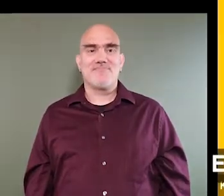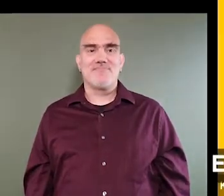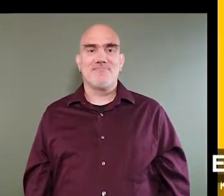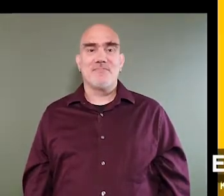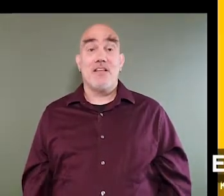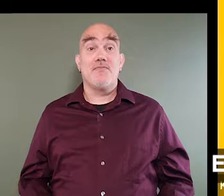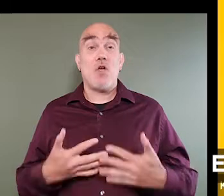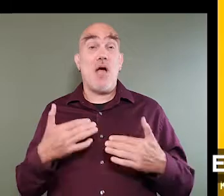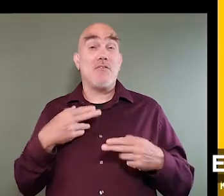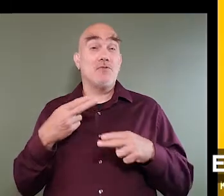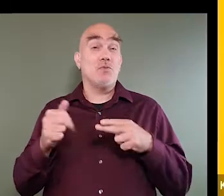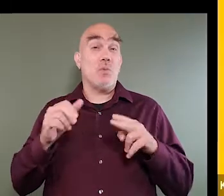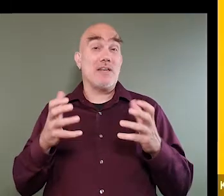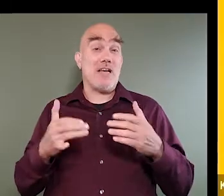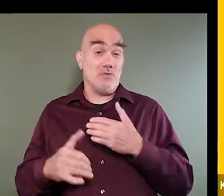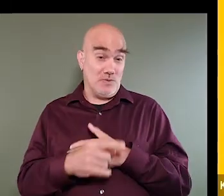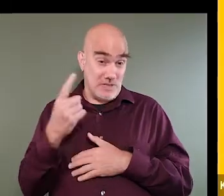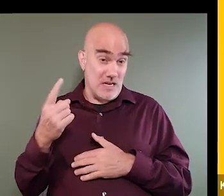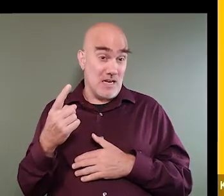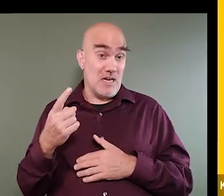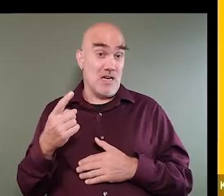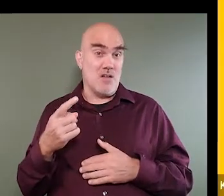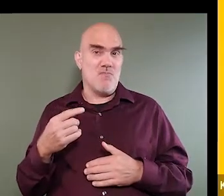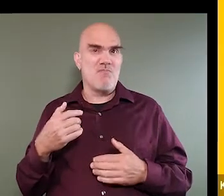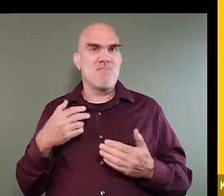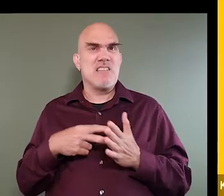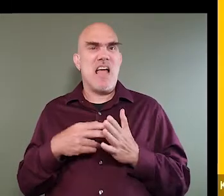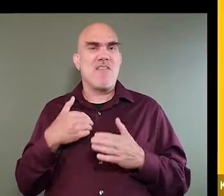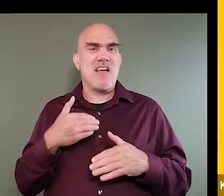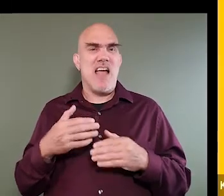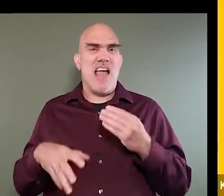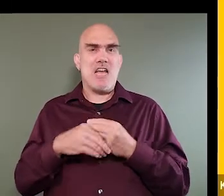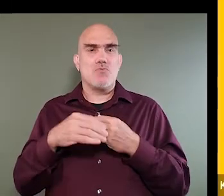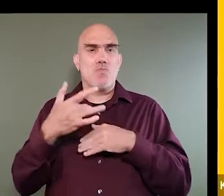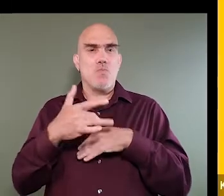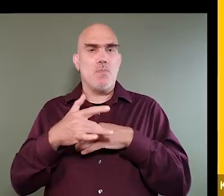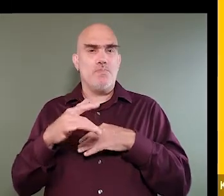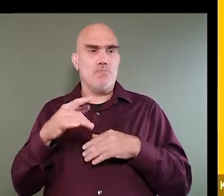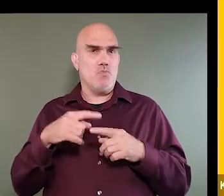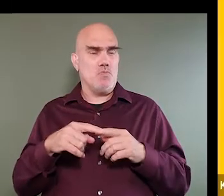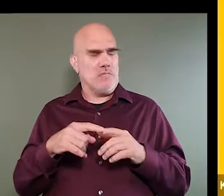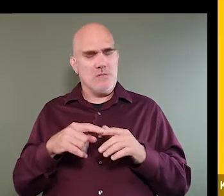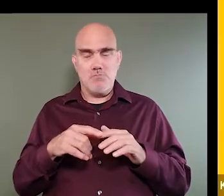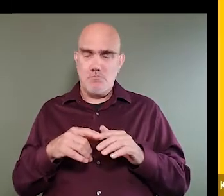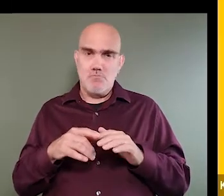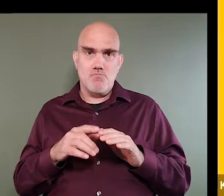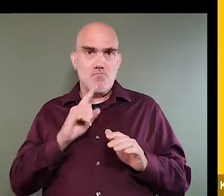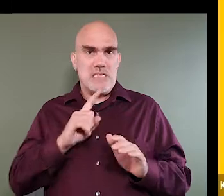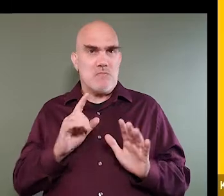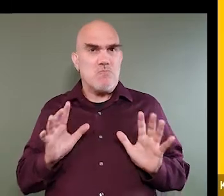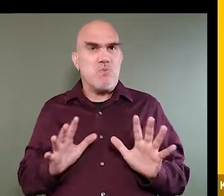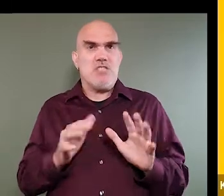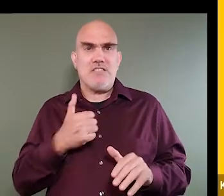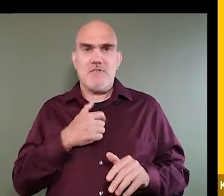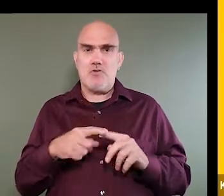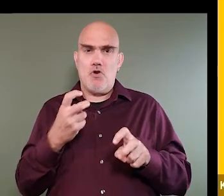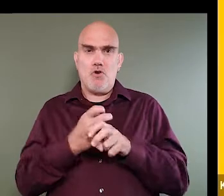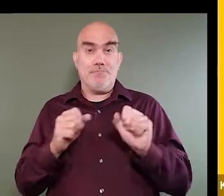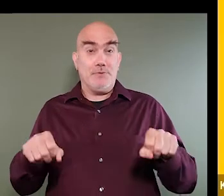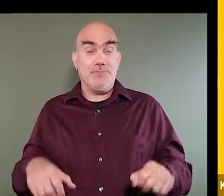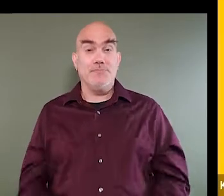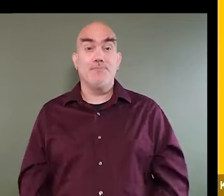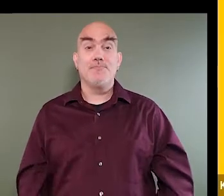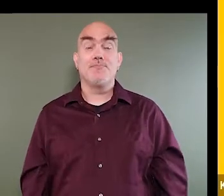Even though we got a shorter class today, that means we got that extra room to push ourselves as hard as we can.